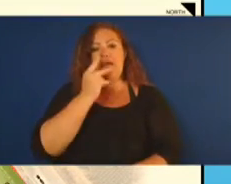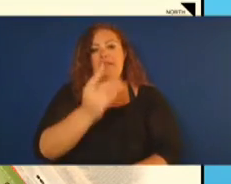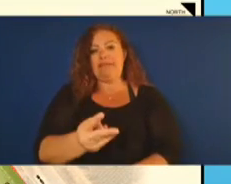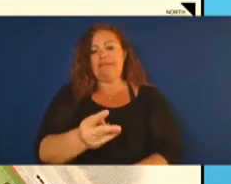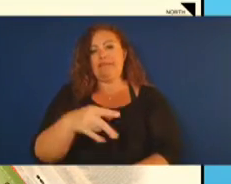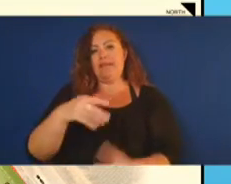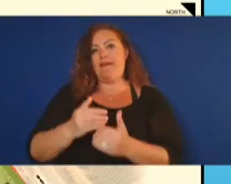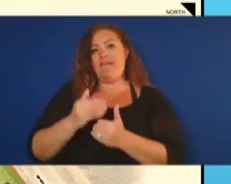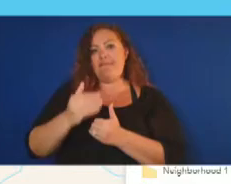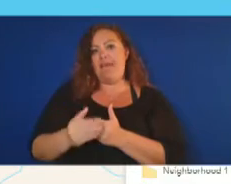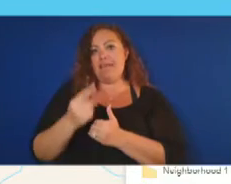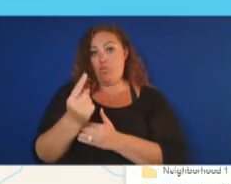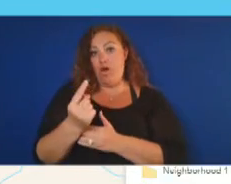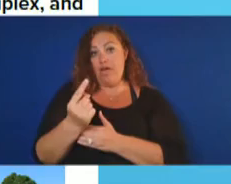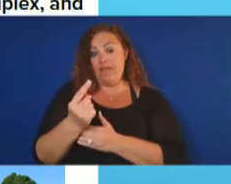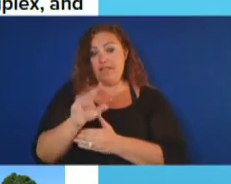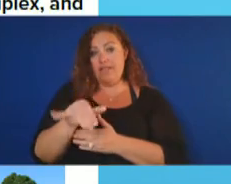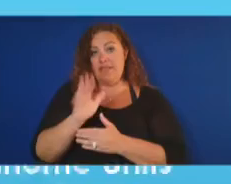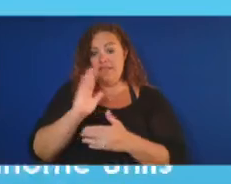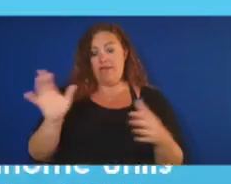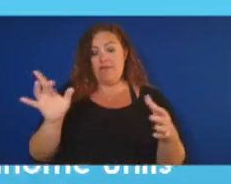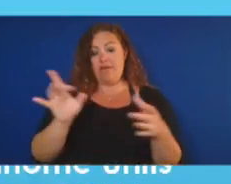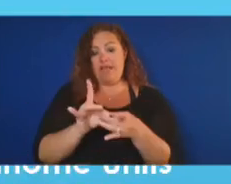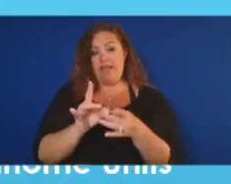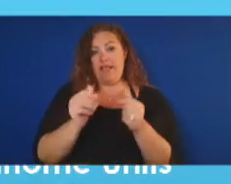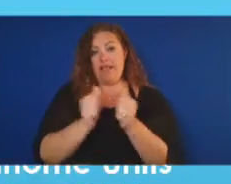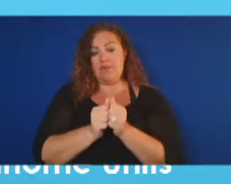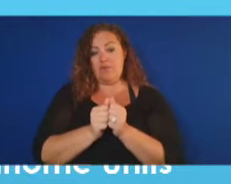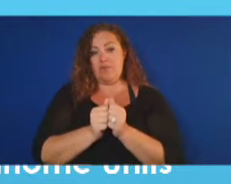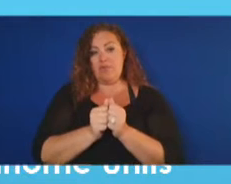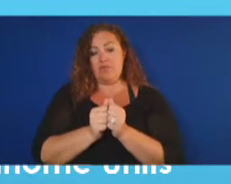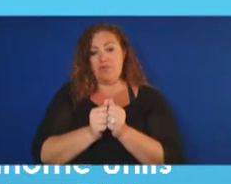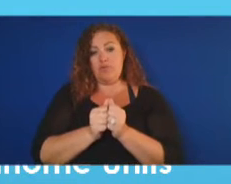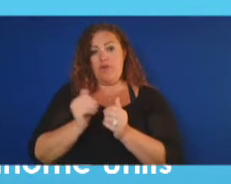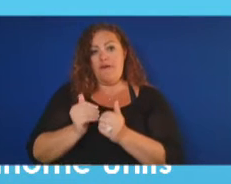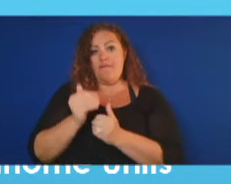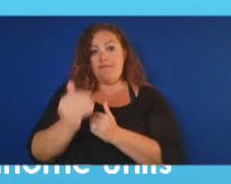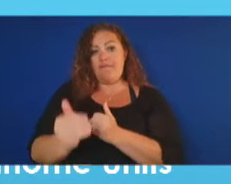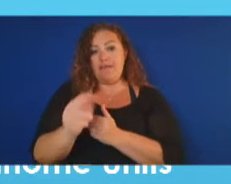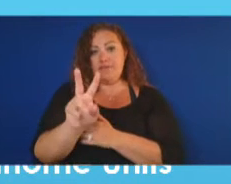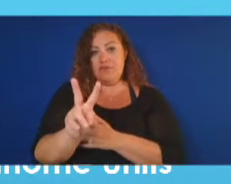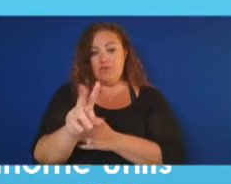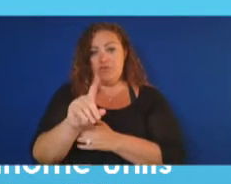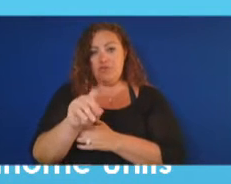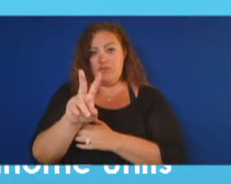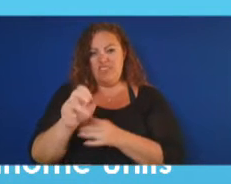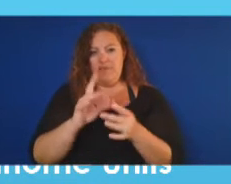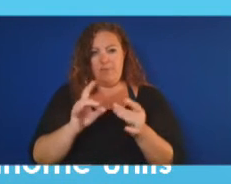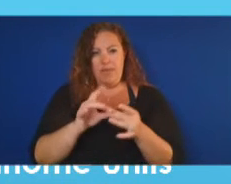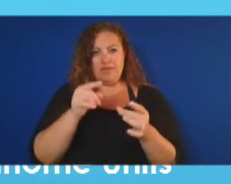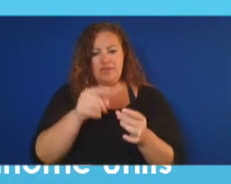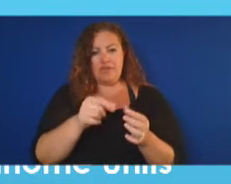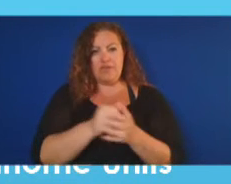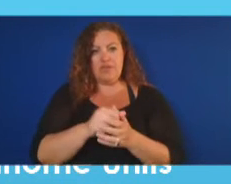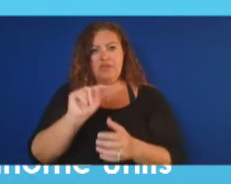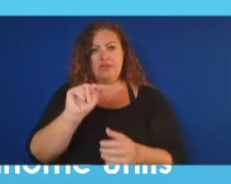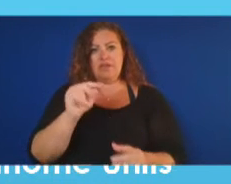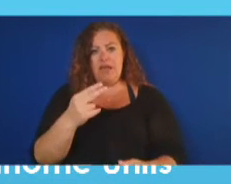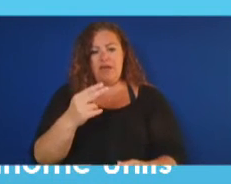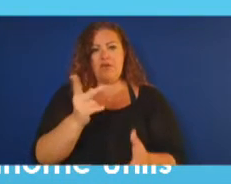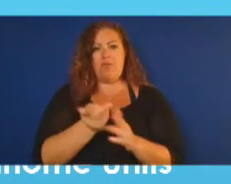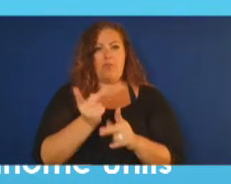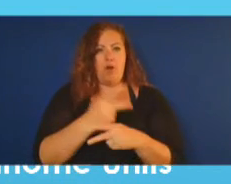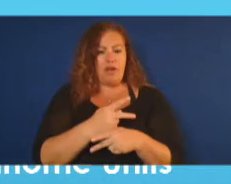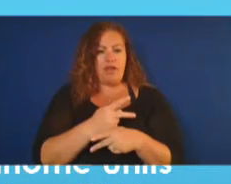one and it would connect to kind of the phase two here as Dave mentioned uh Town Home Products